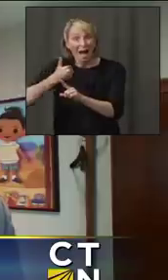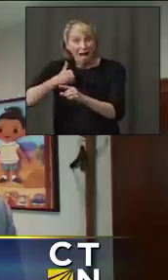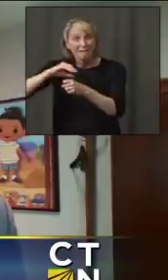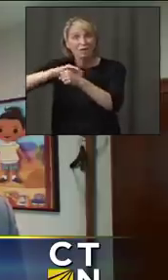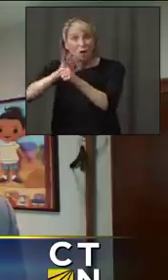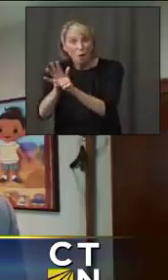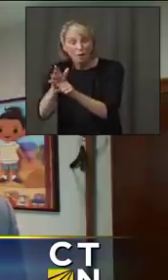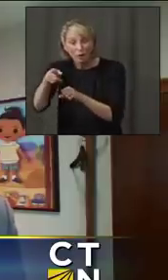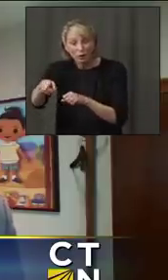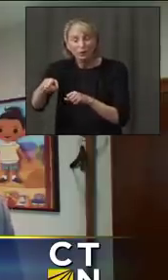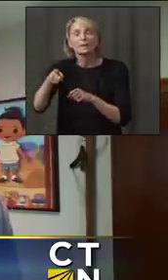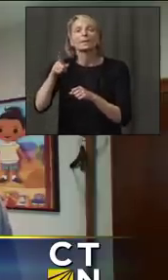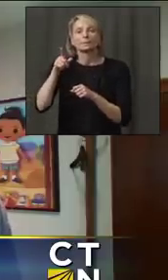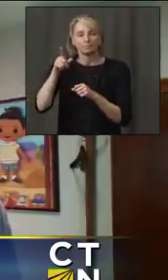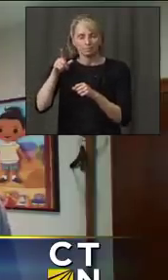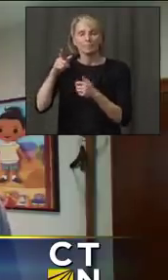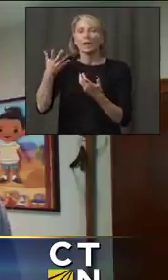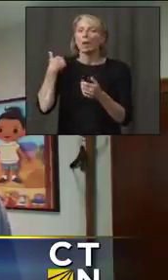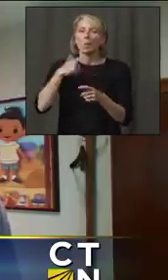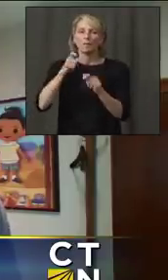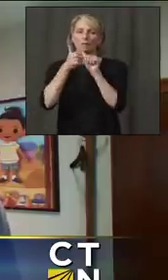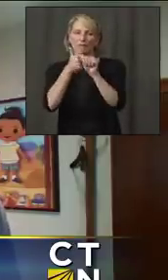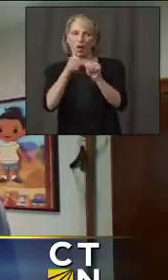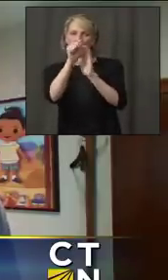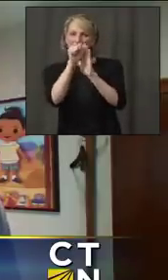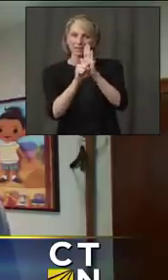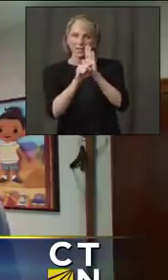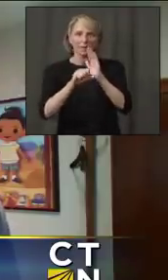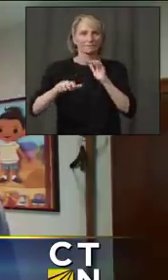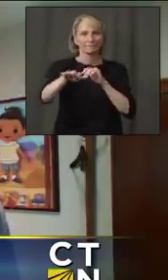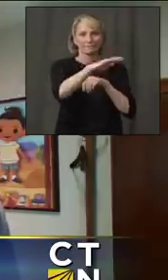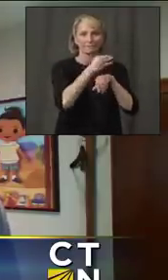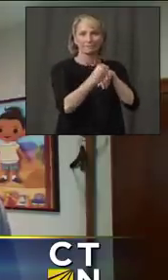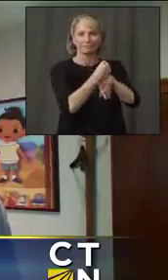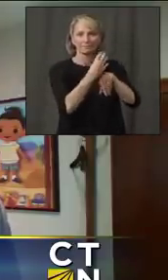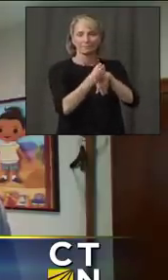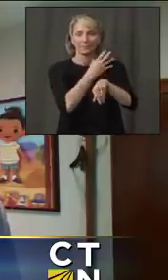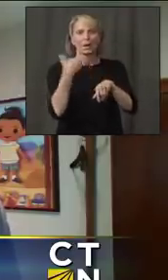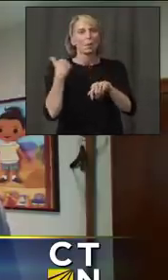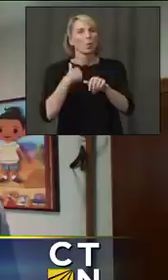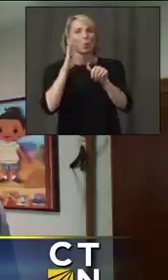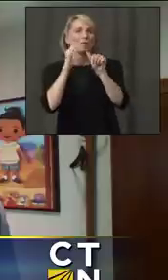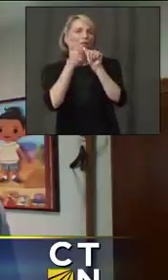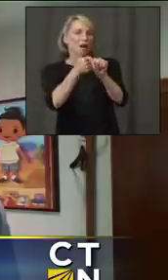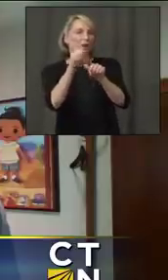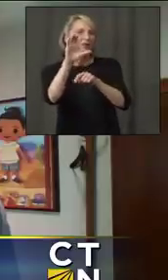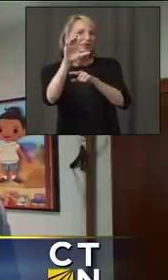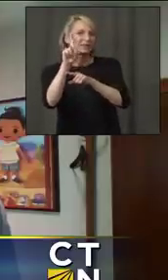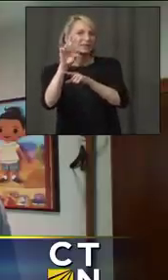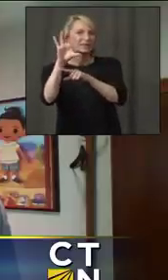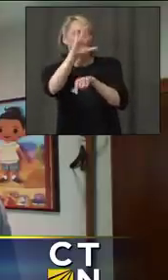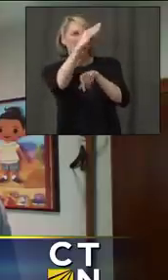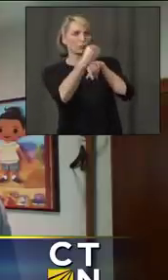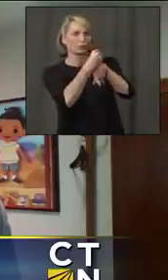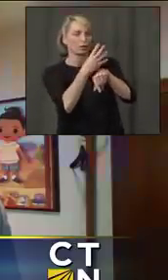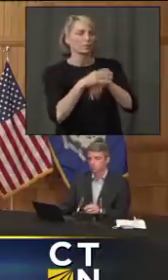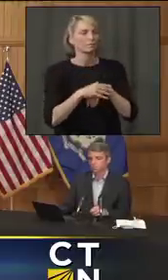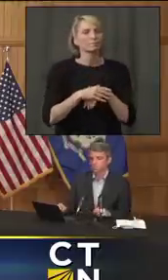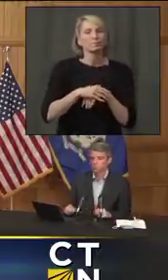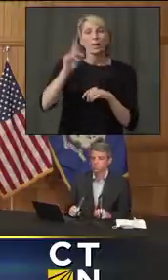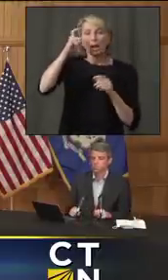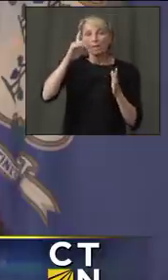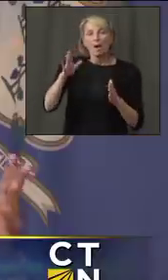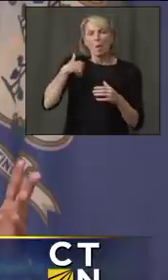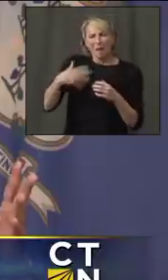important that we follow the same protocol throughout the state. So those are guided by the recommendations in the CDC. Hey, Christine, could I just add to